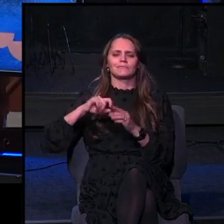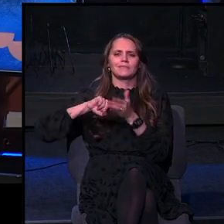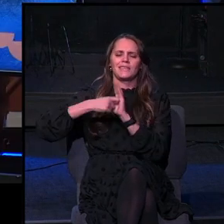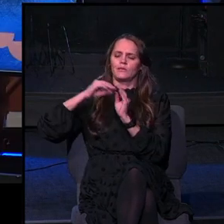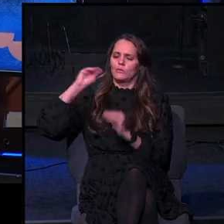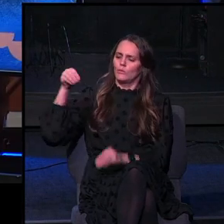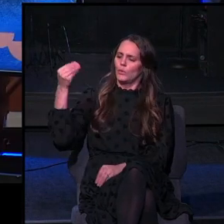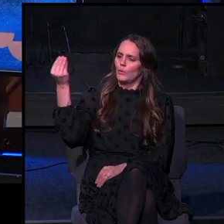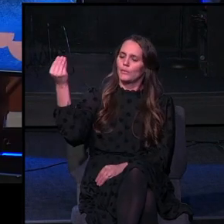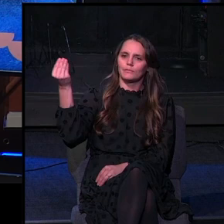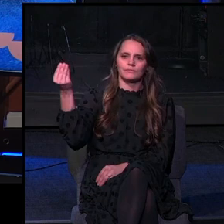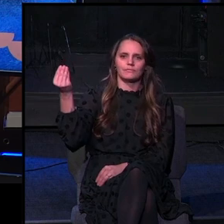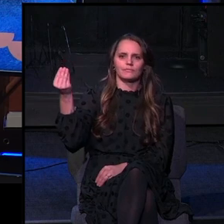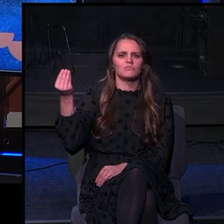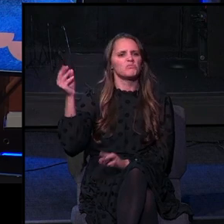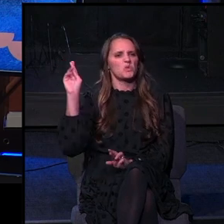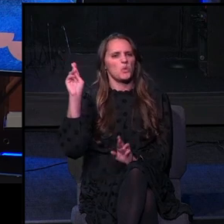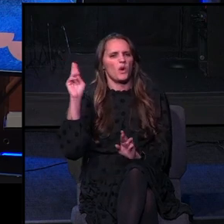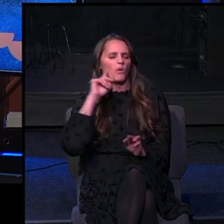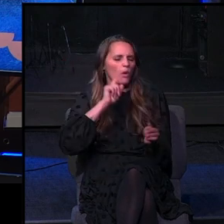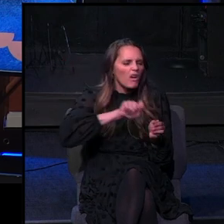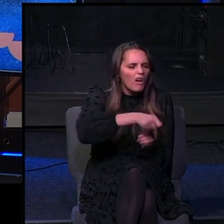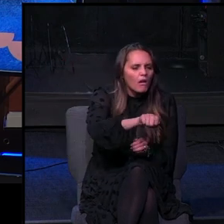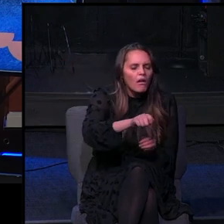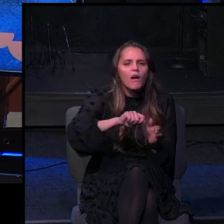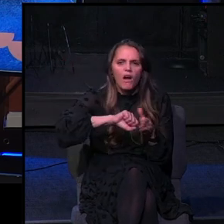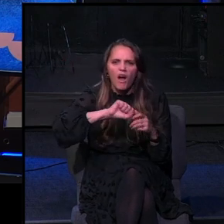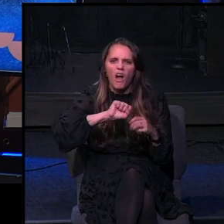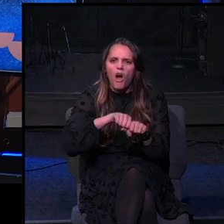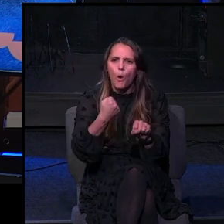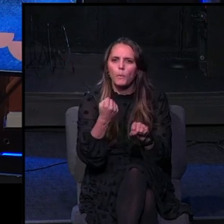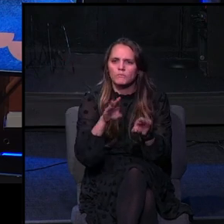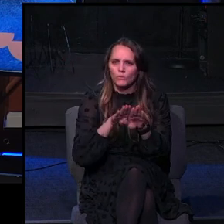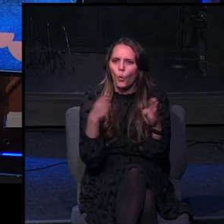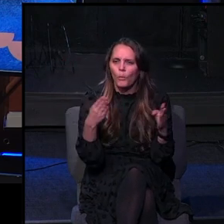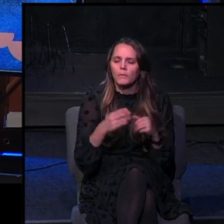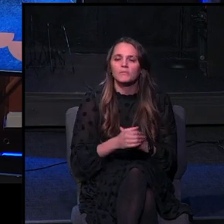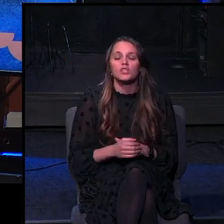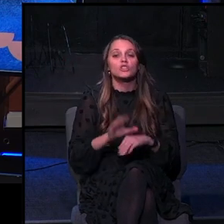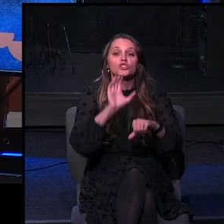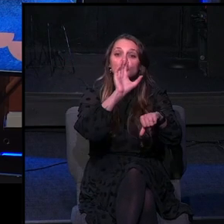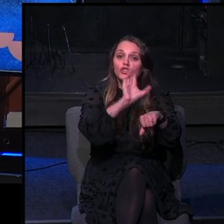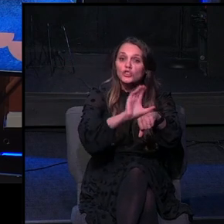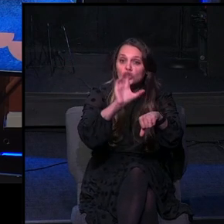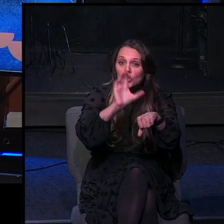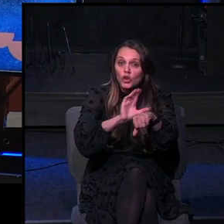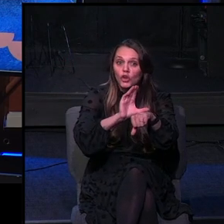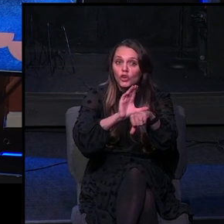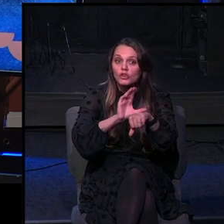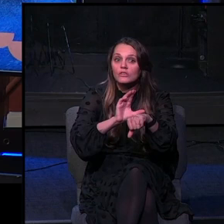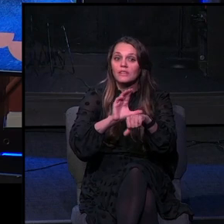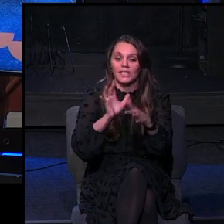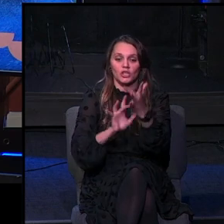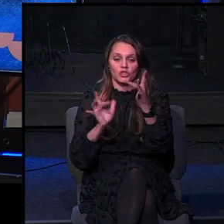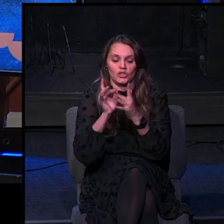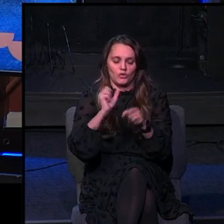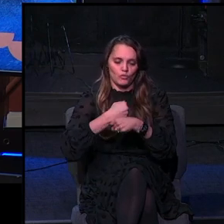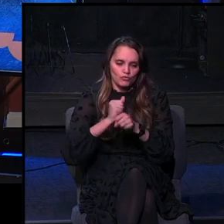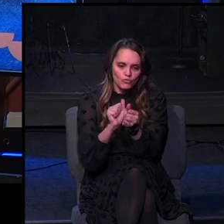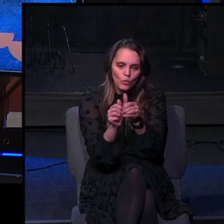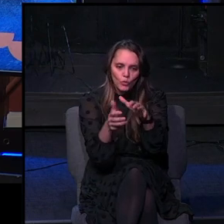And he goes, I'm here to unlock some stuff. The church that he created, the church that he founded, the church that he